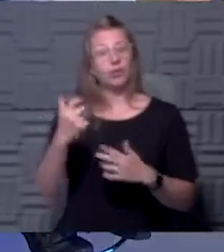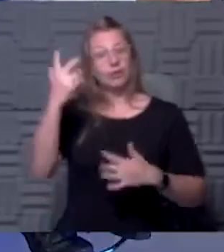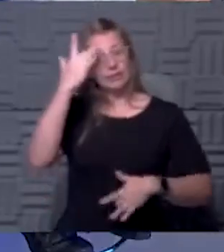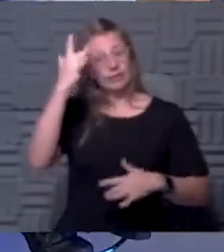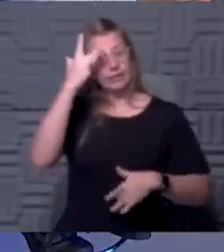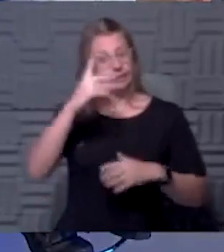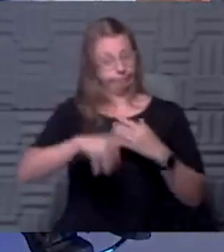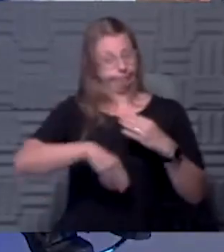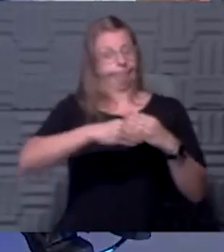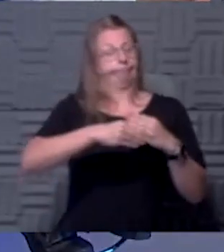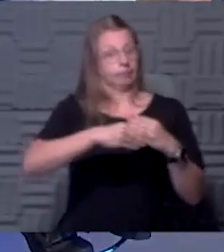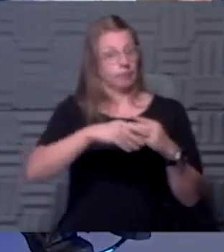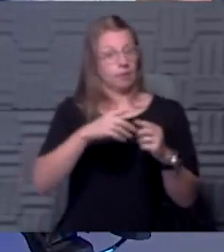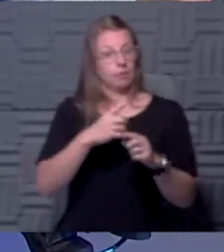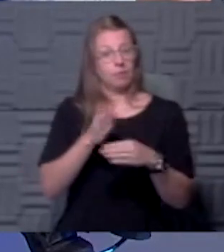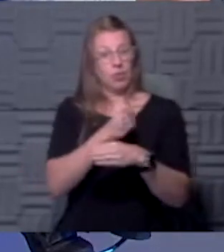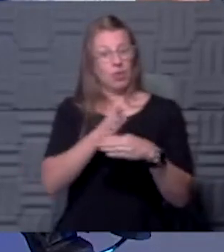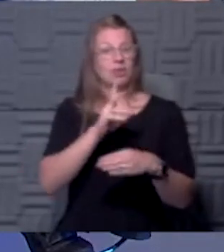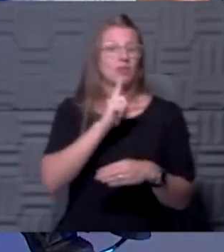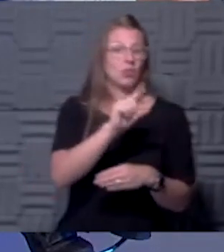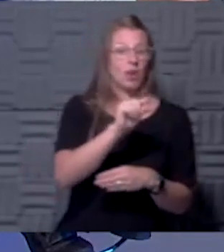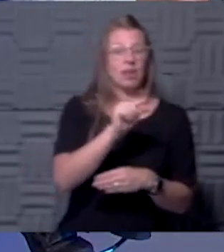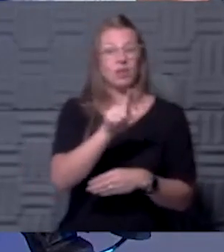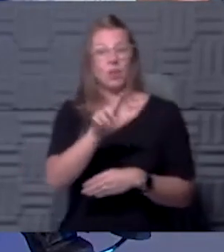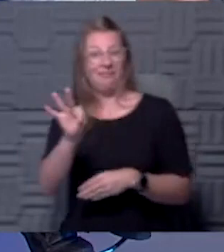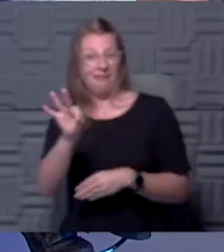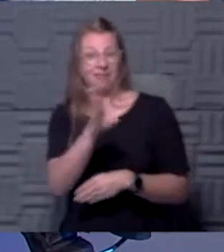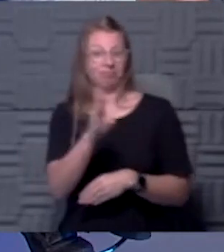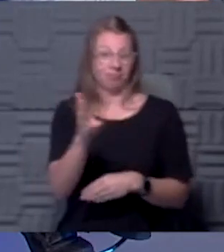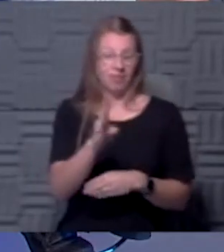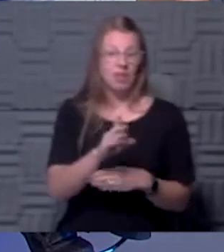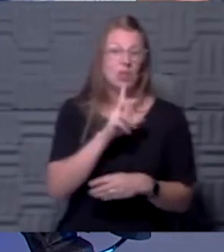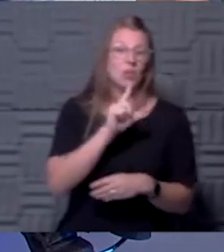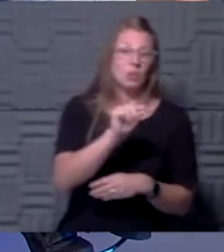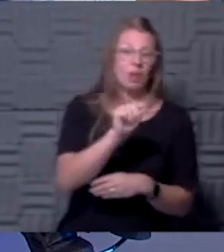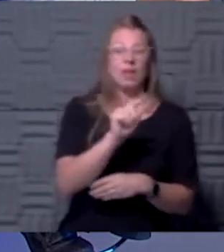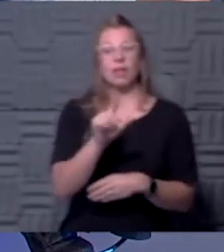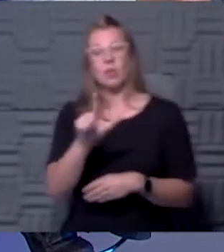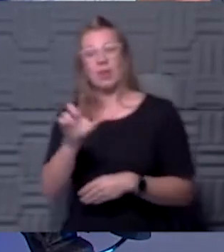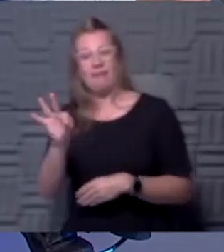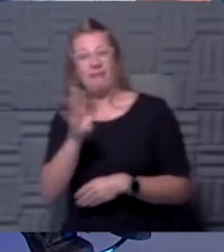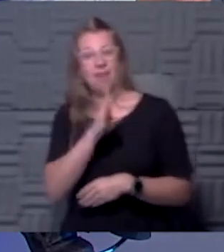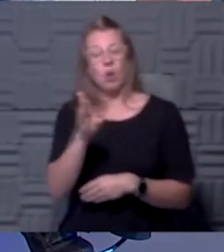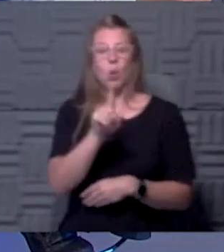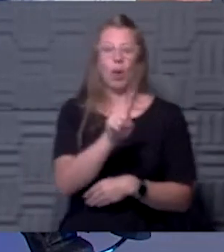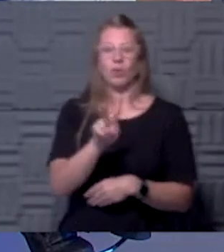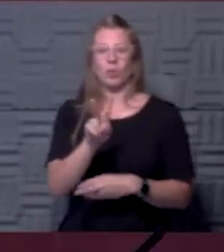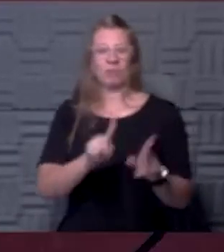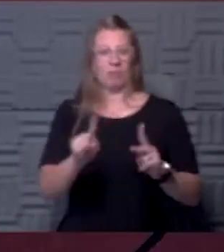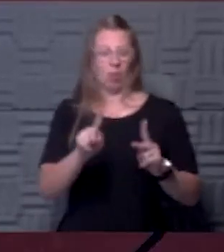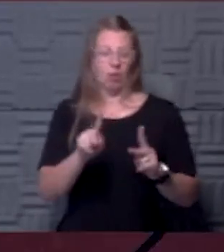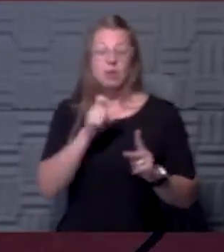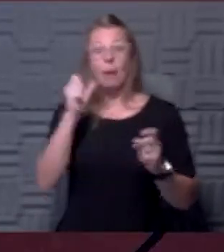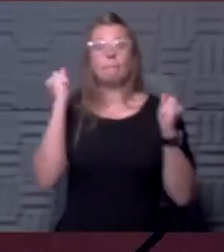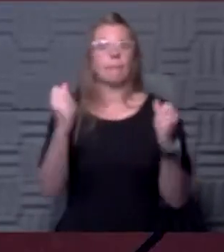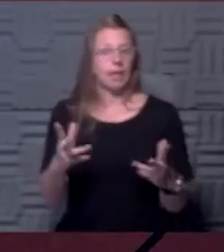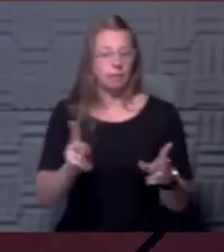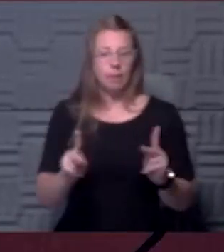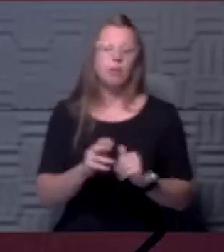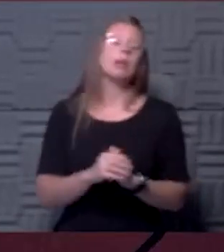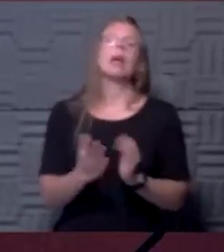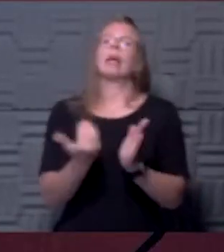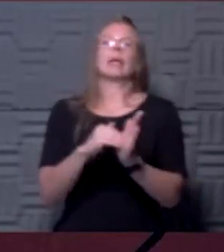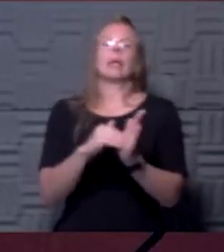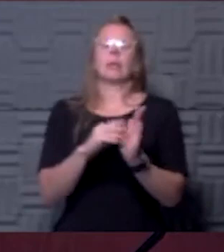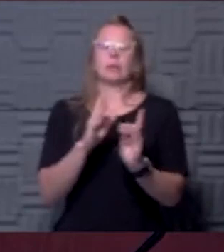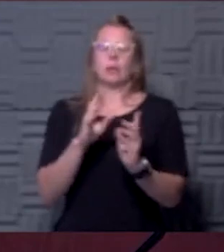29 who we lost. Yeah. And so these numbers aren't big the same way, right? Those 20 to 29 age groups are 1 or 2 people. It's not like there are a lot of people. Again, to